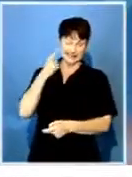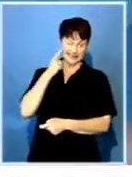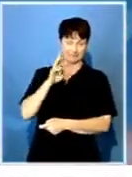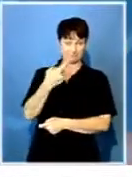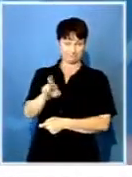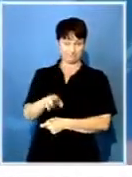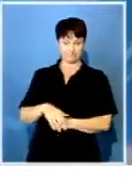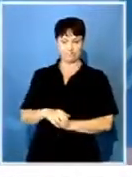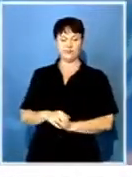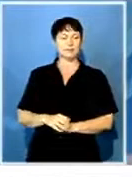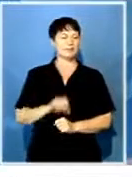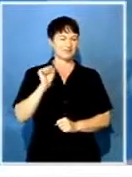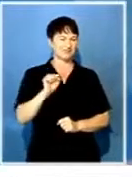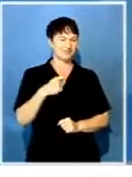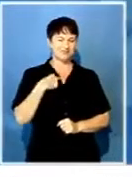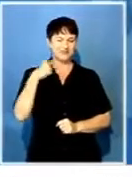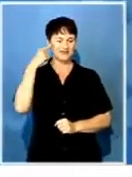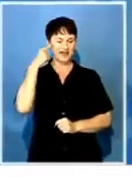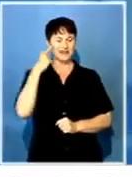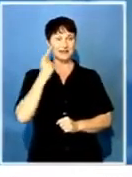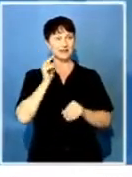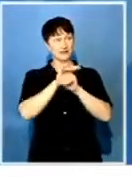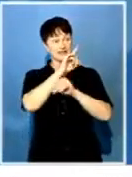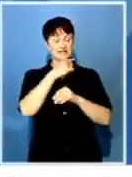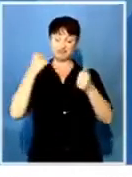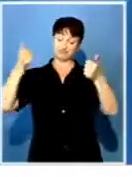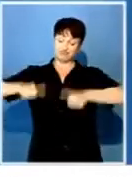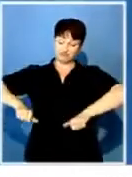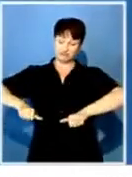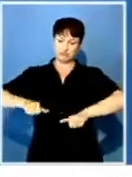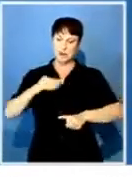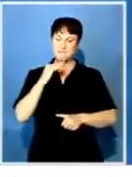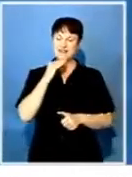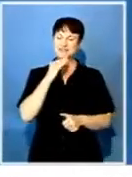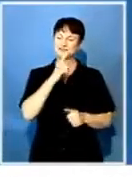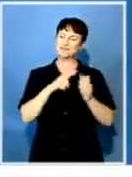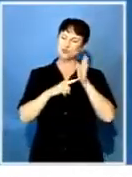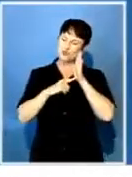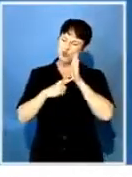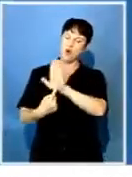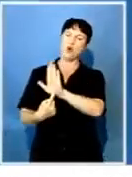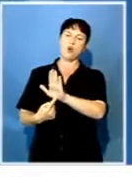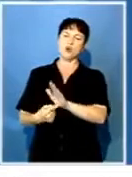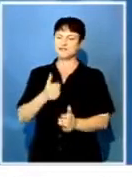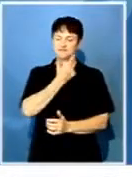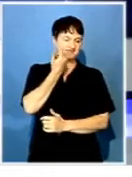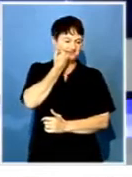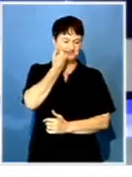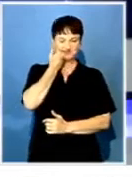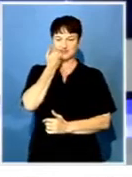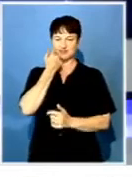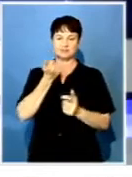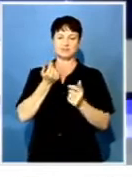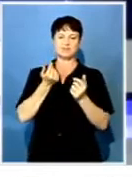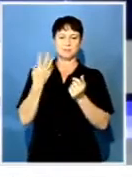Francis, this is a colossal vote of no confidence in the new governing structures. And Malusi Gqubule,